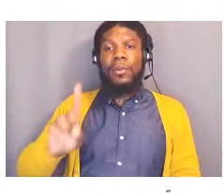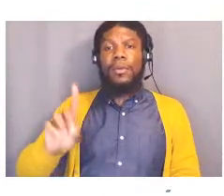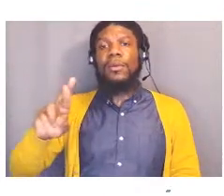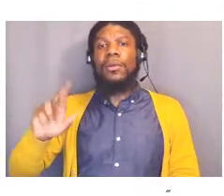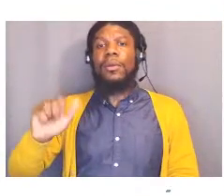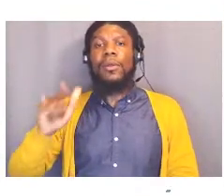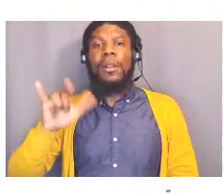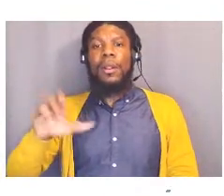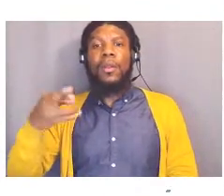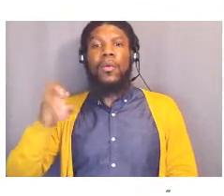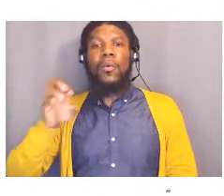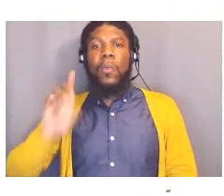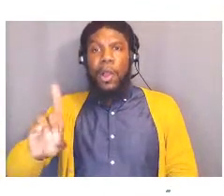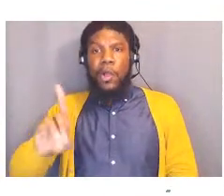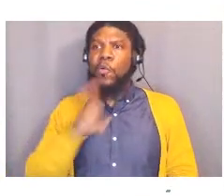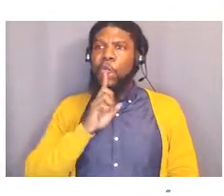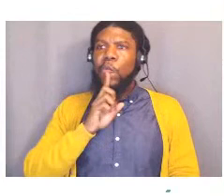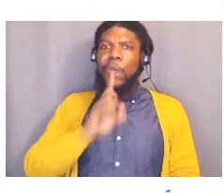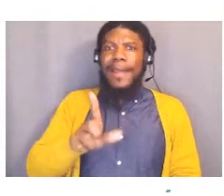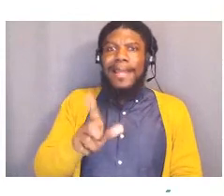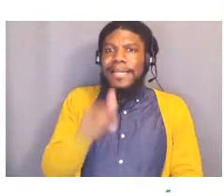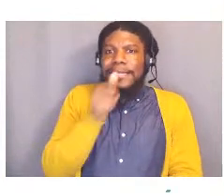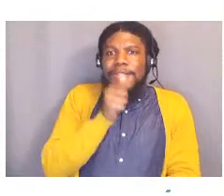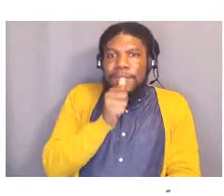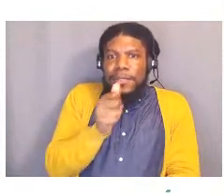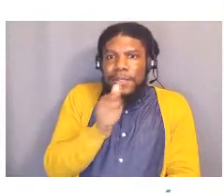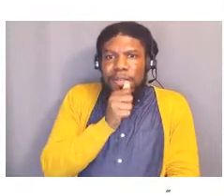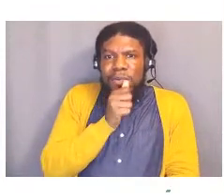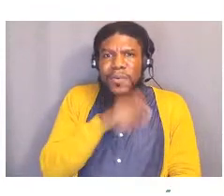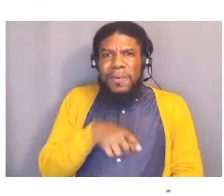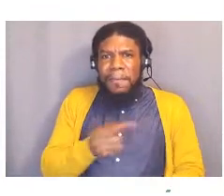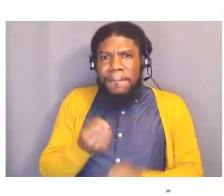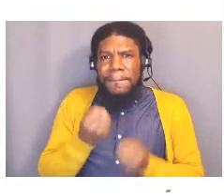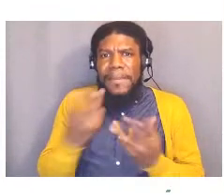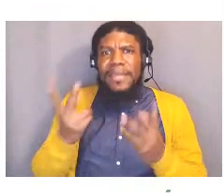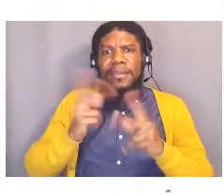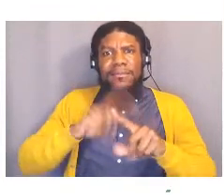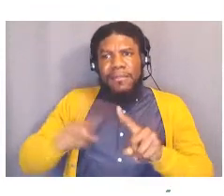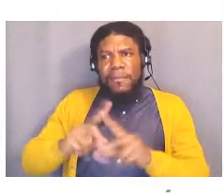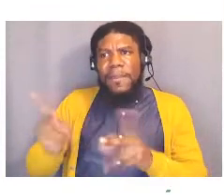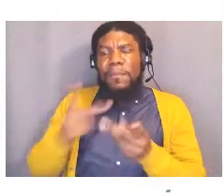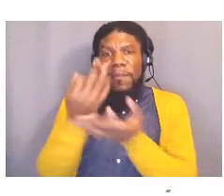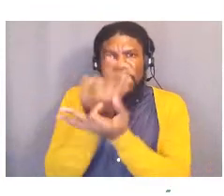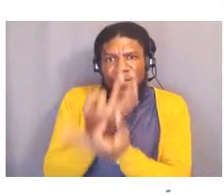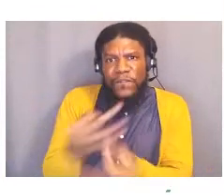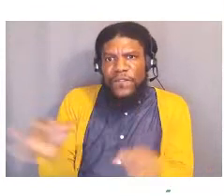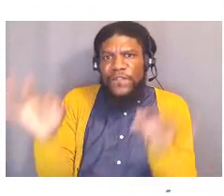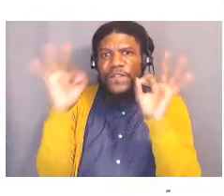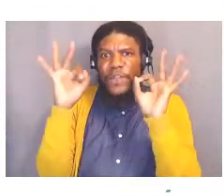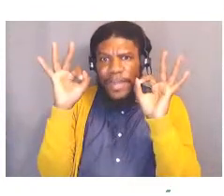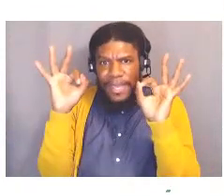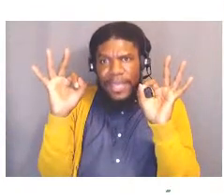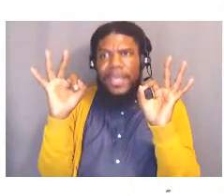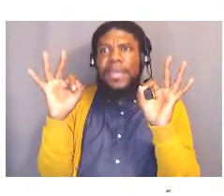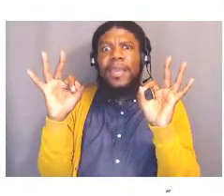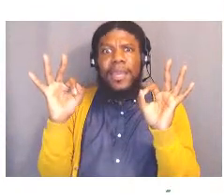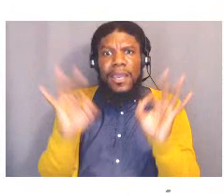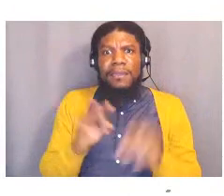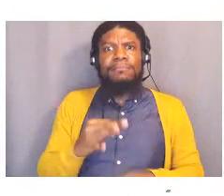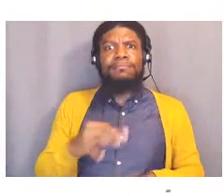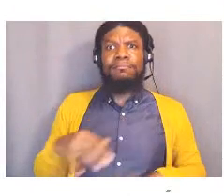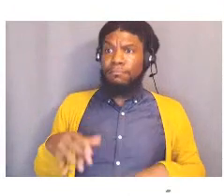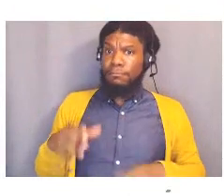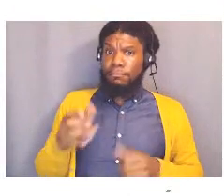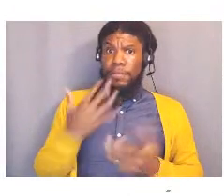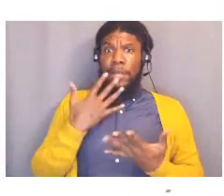secret of colored folk, white folk, free folk that made sure that they would keep going back, and free folks